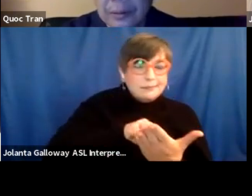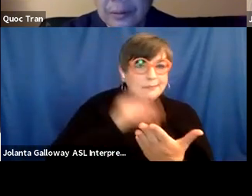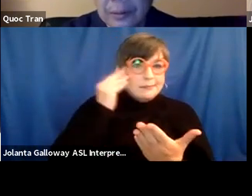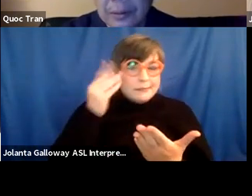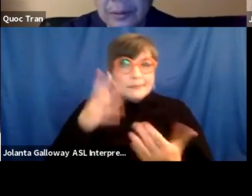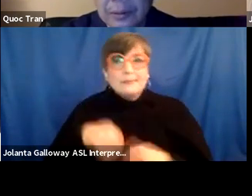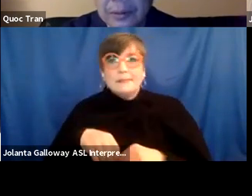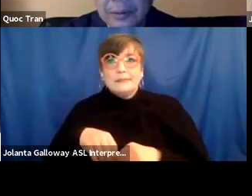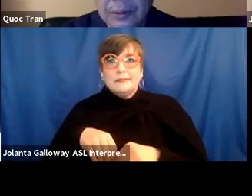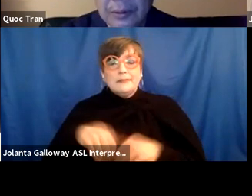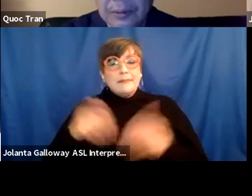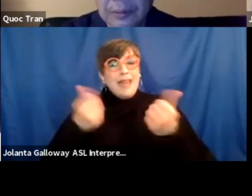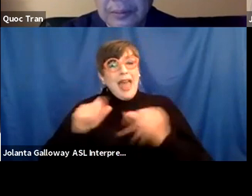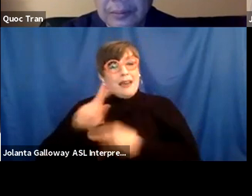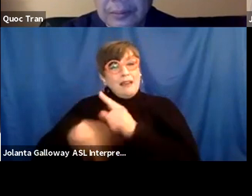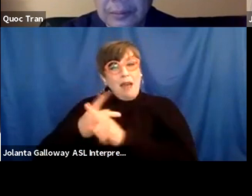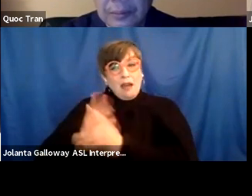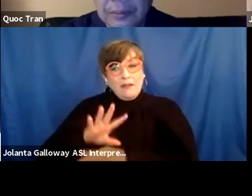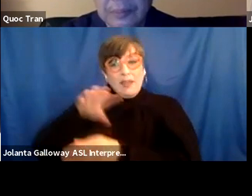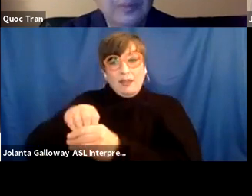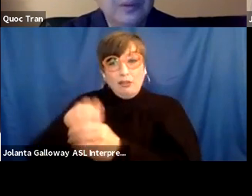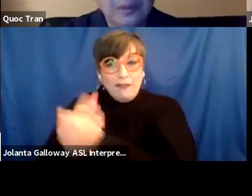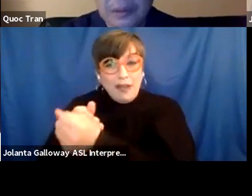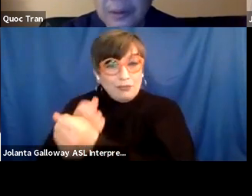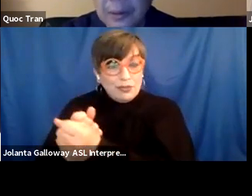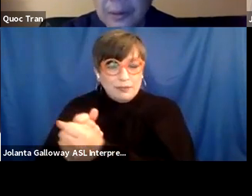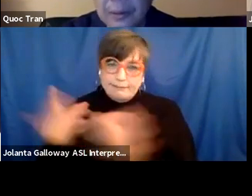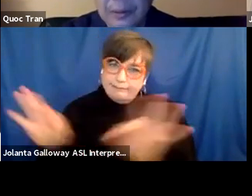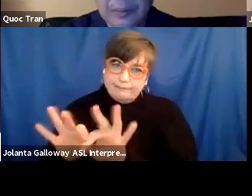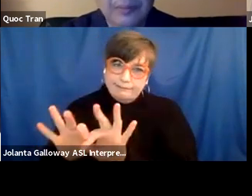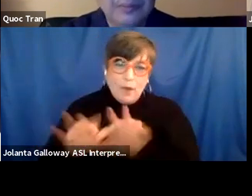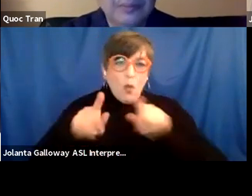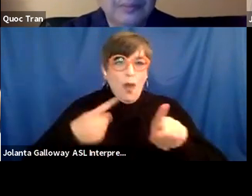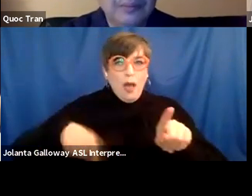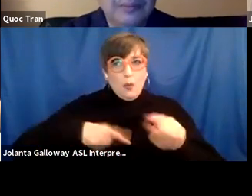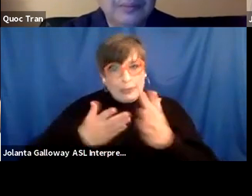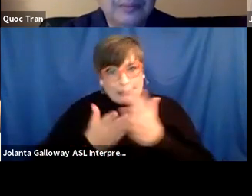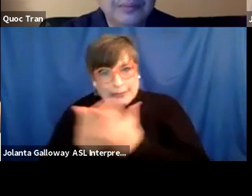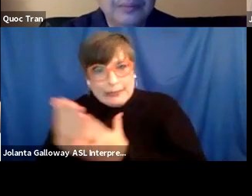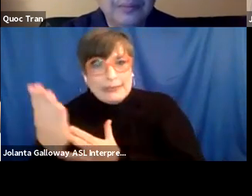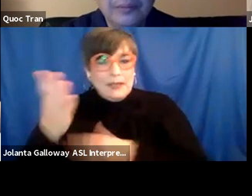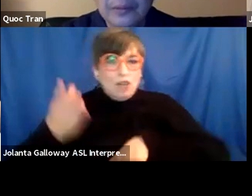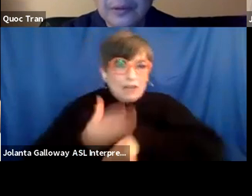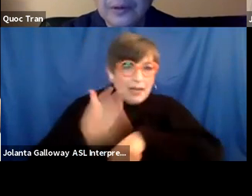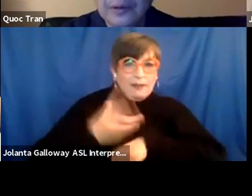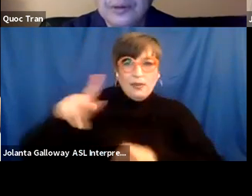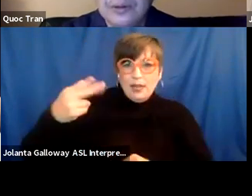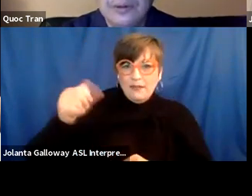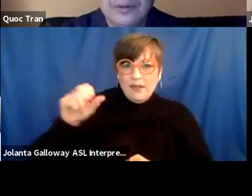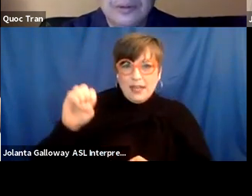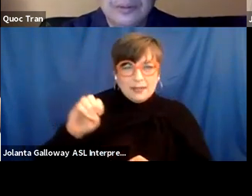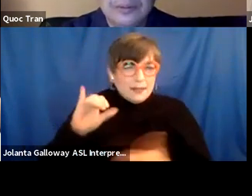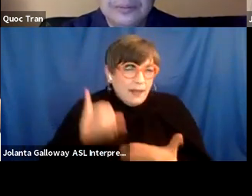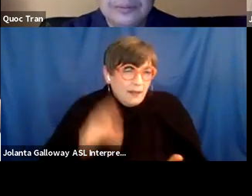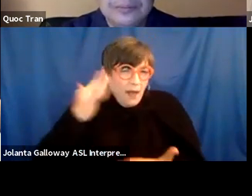these interventions and support plans that are going to be necessary as we enter recovery. So that's why I wanted you to get a deeper look